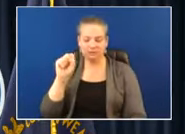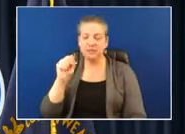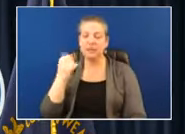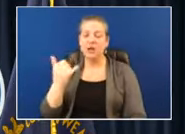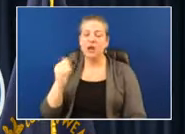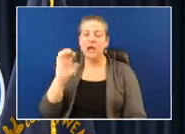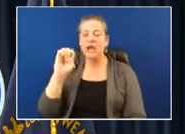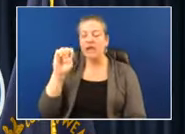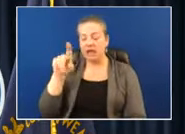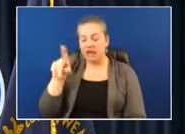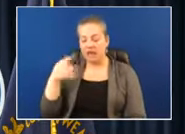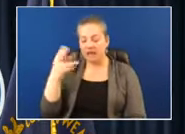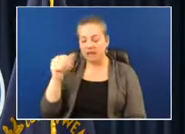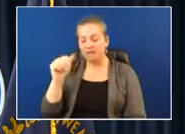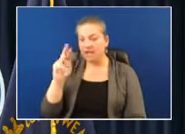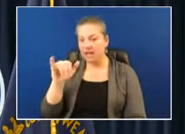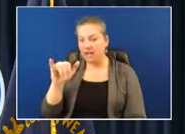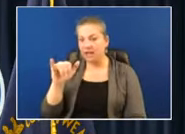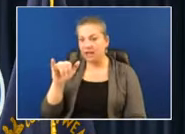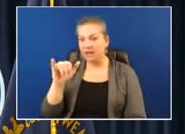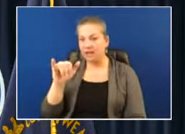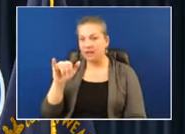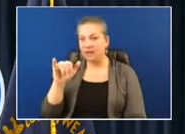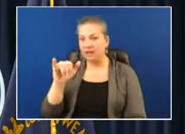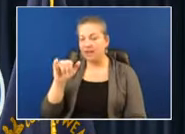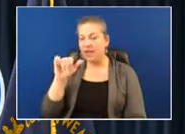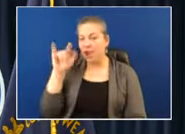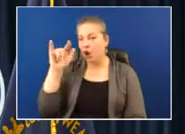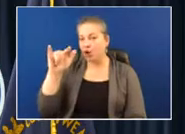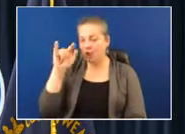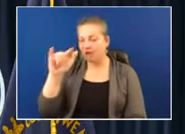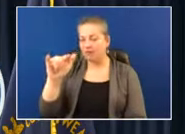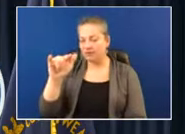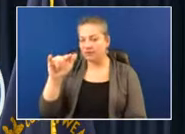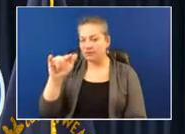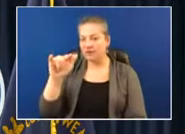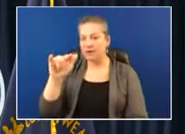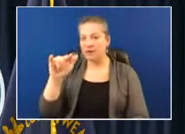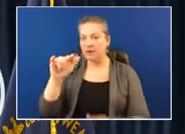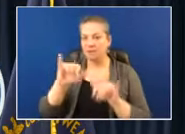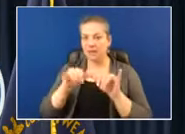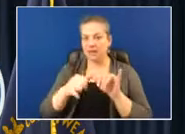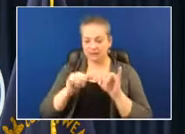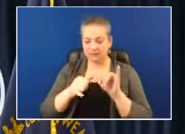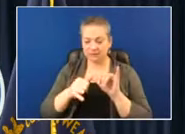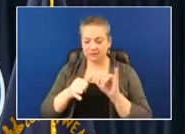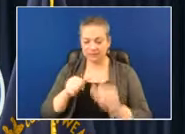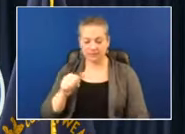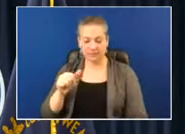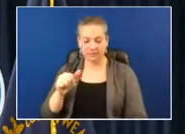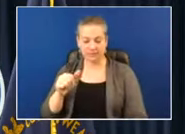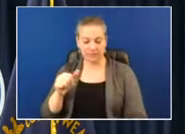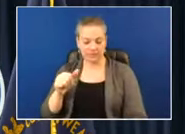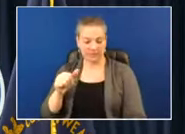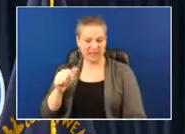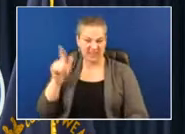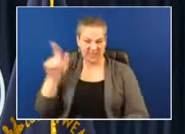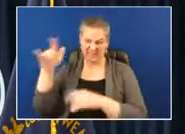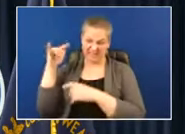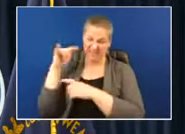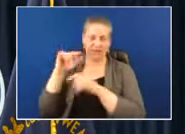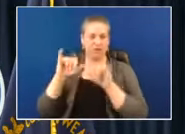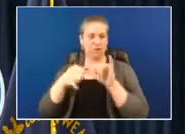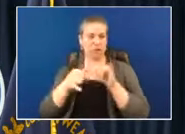Maintenance LLC, better known as FEM Aero. This company is an aircraft maintenance and engineering services provider that